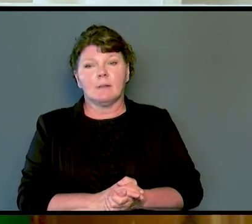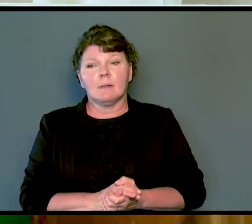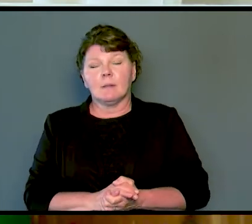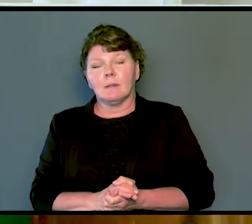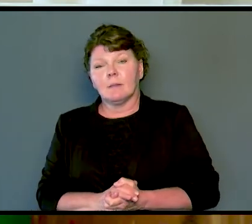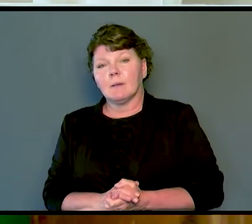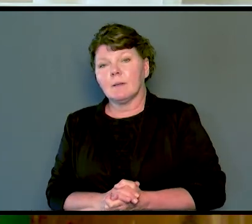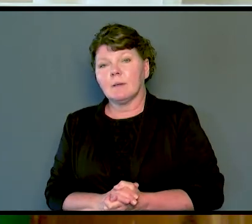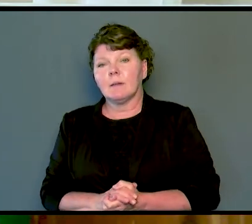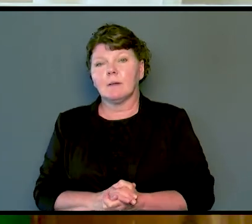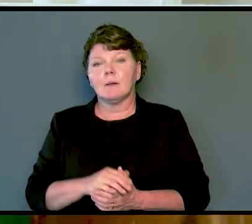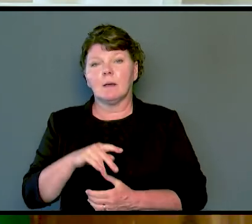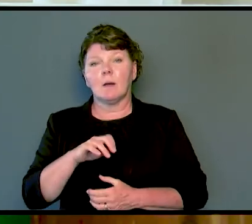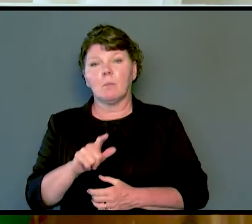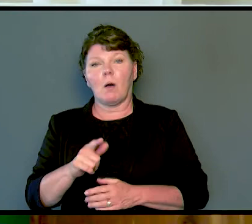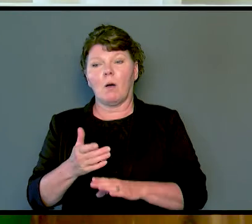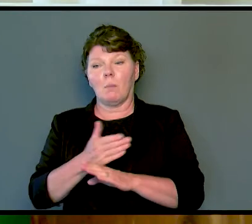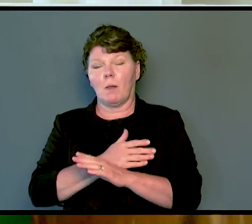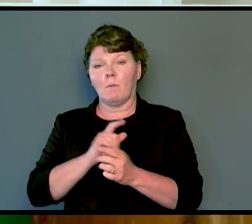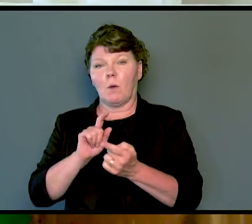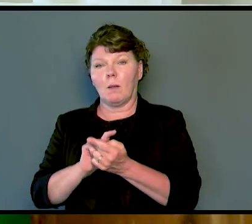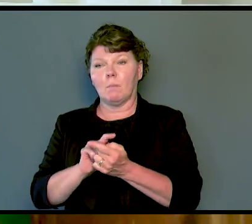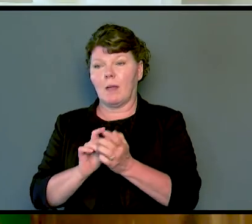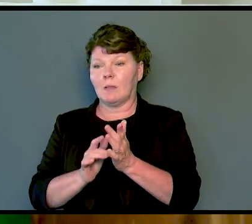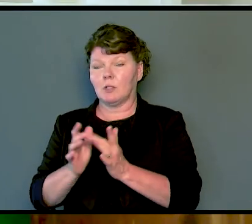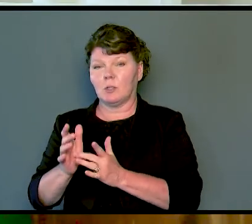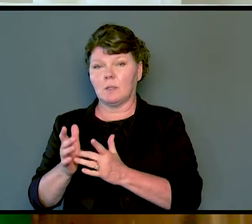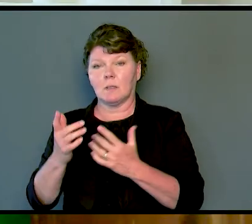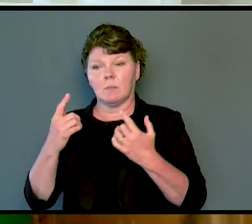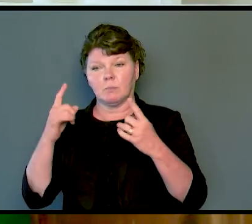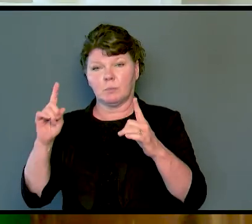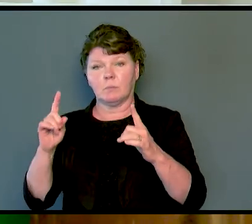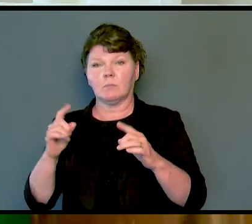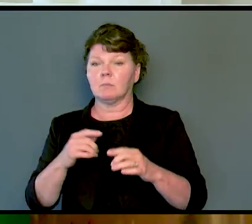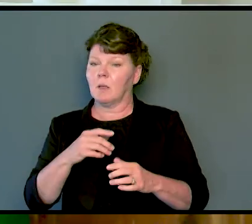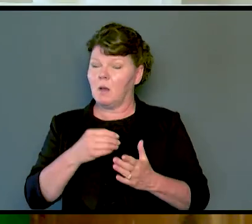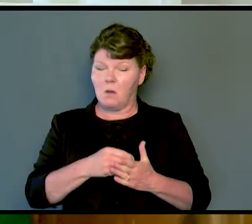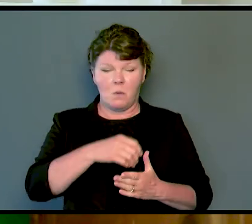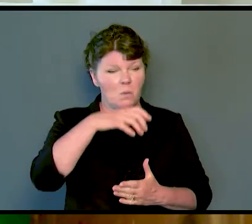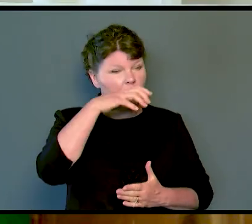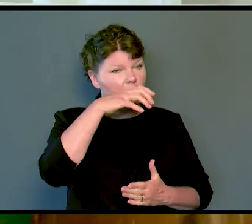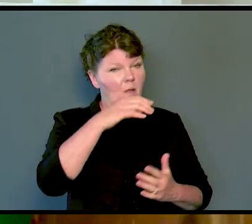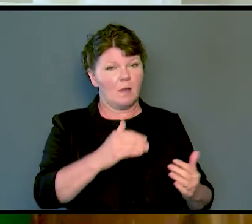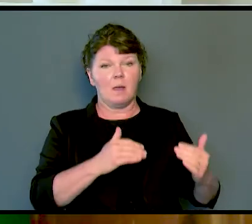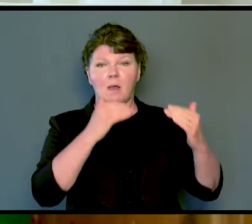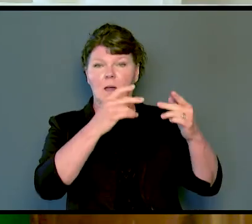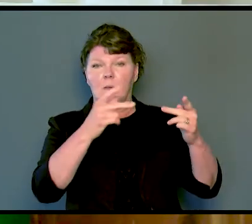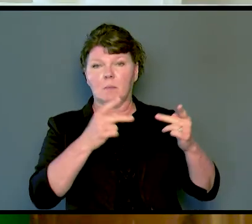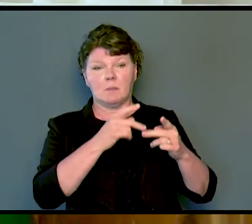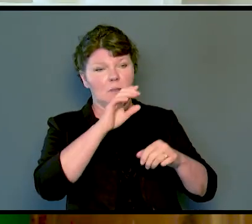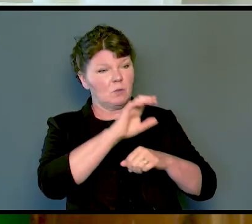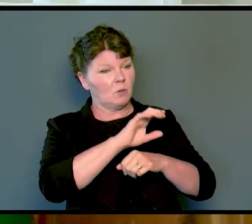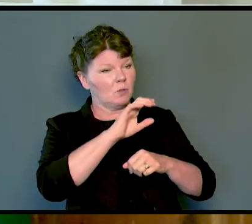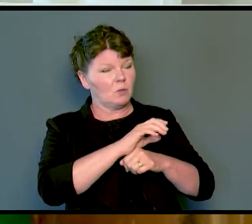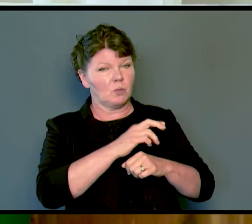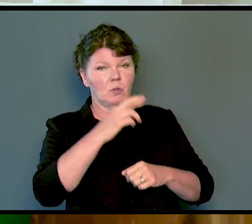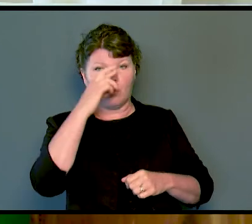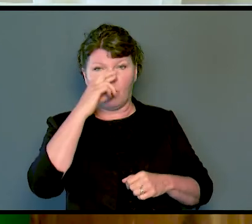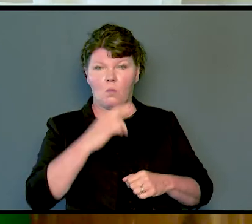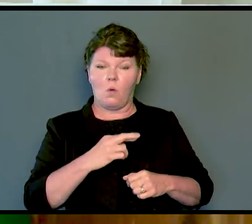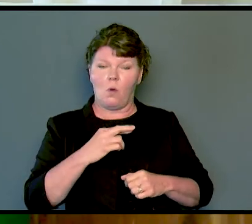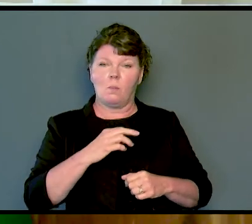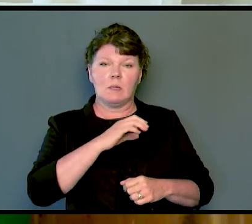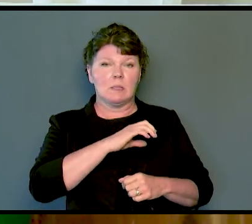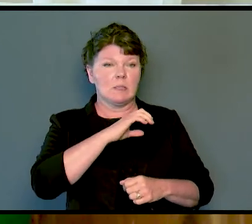he met Jesus, had it made as far as the world was concerned. He was wealthy, he had a high position in the church, he was a